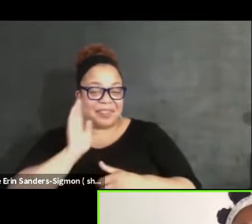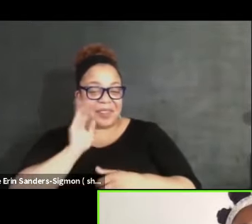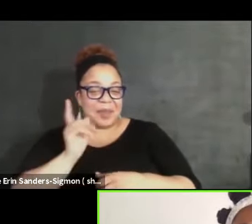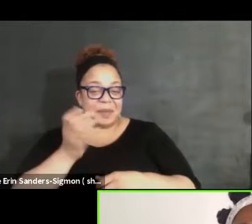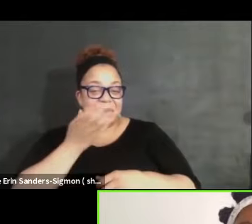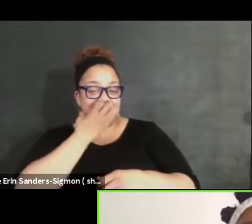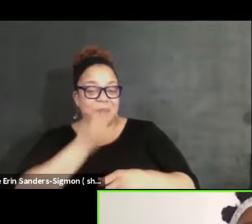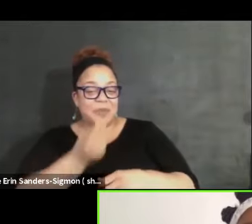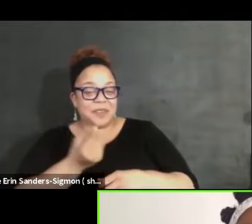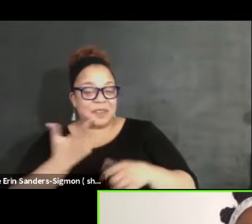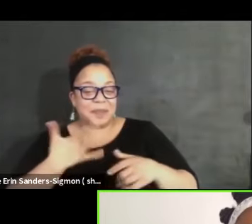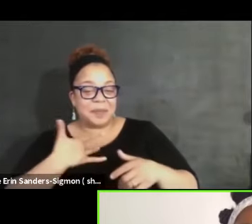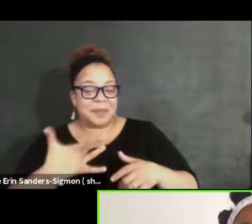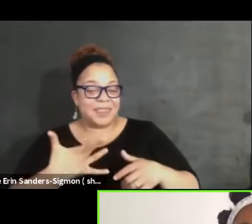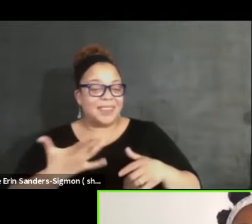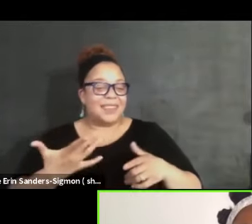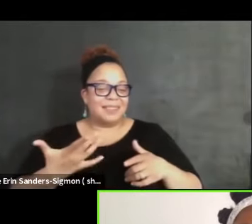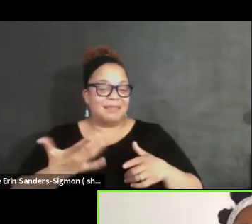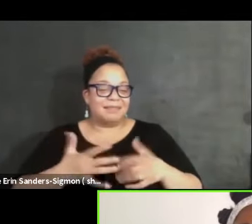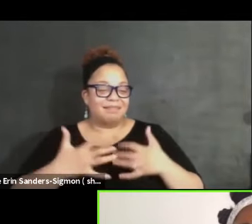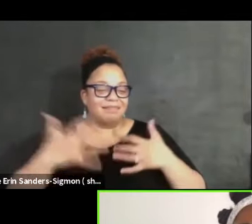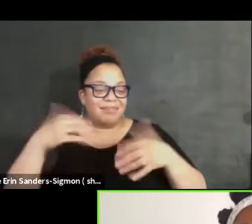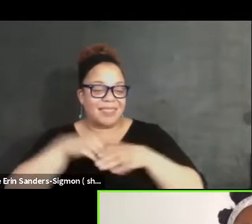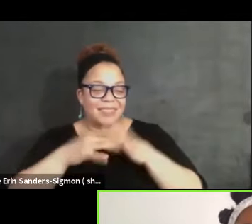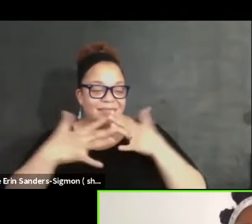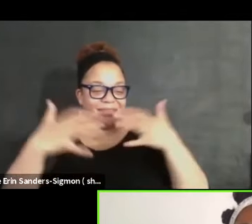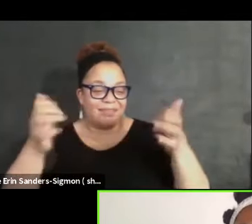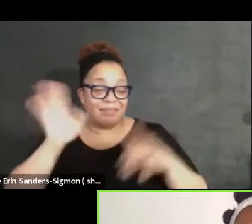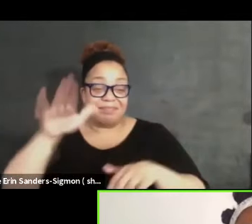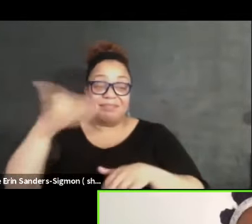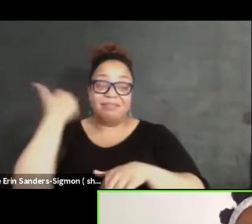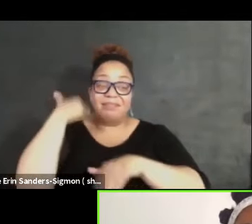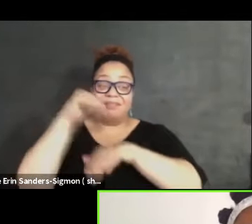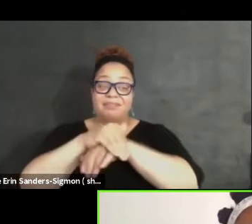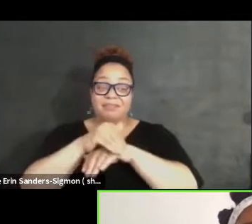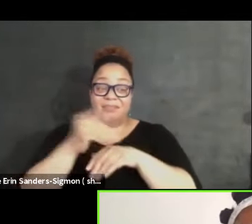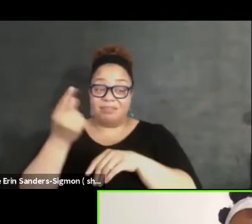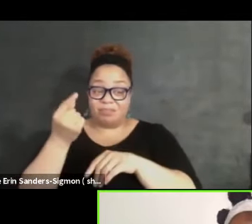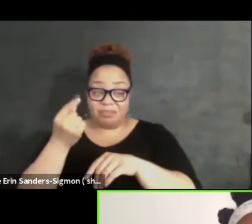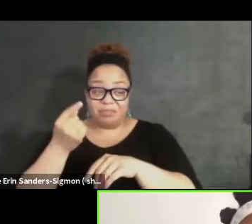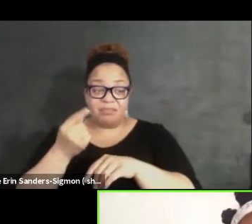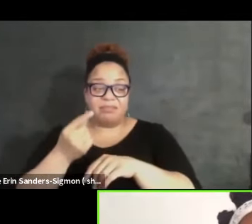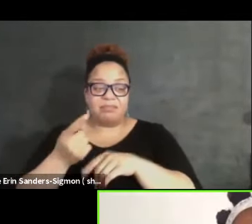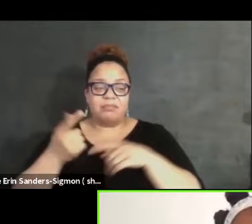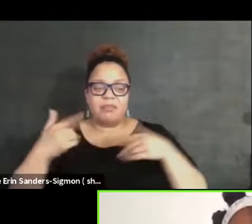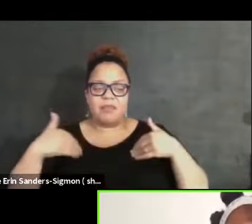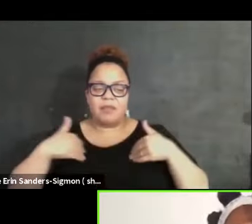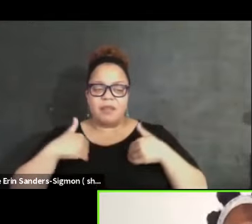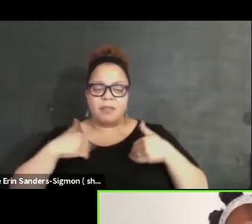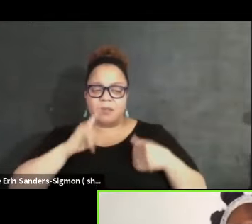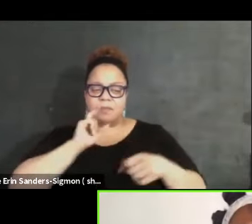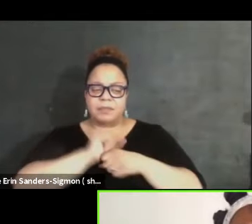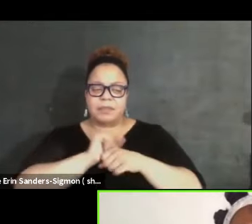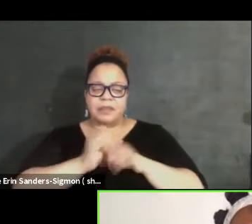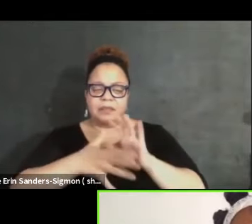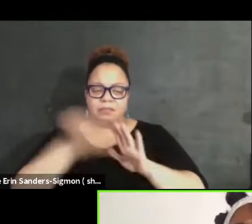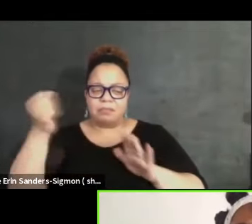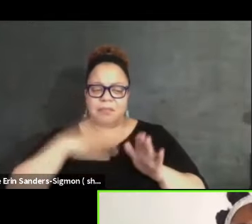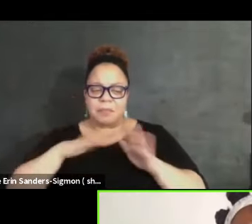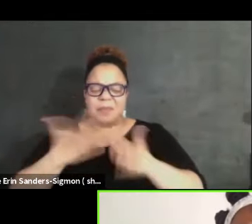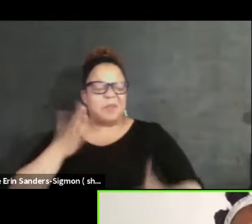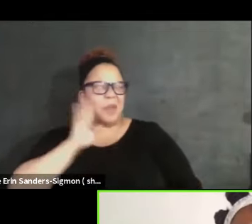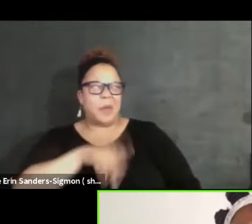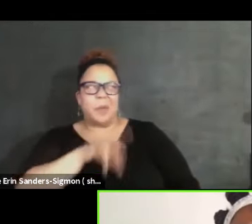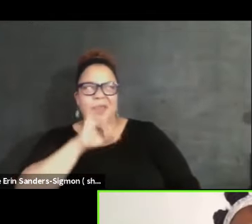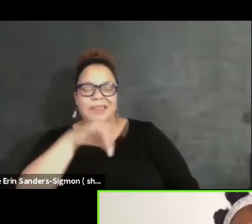house, last night, some animals swiped my bricks. I know that untamed dog took it. Still from me, this is my house. Know what I'm saying?